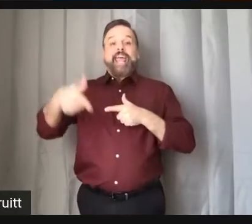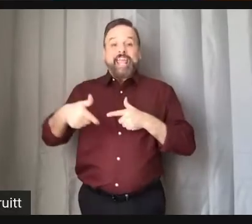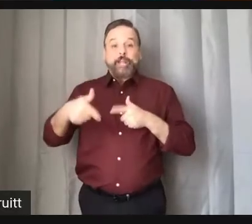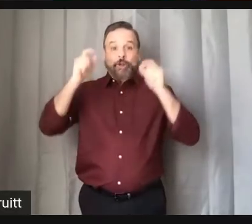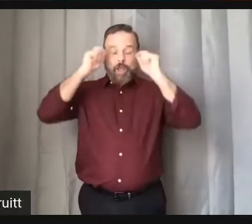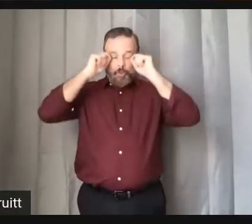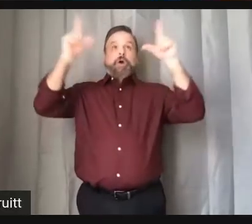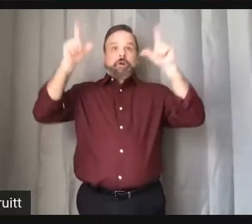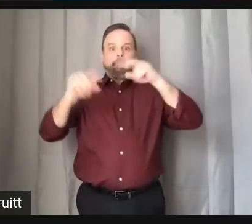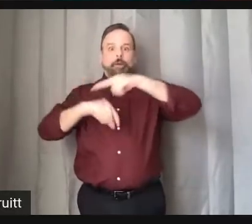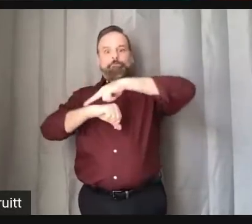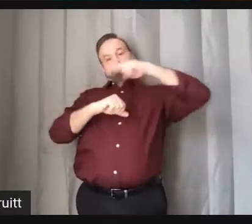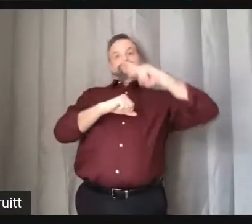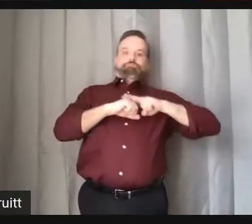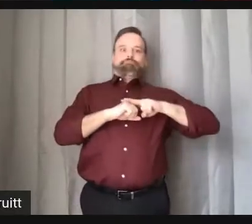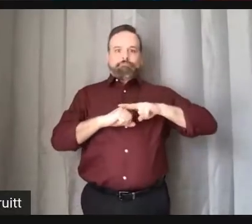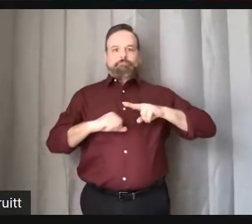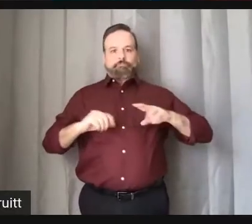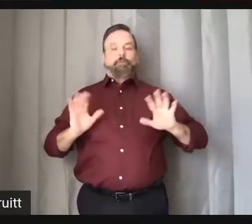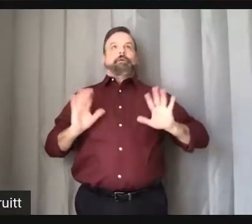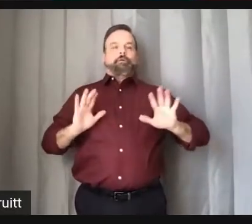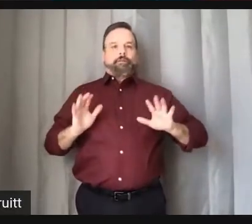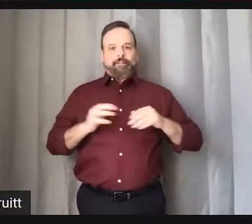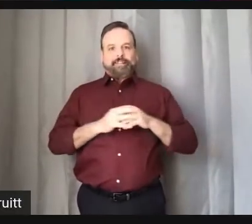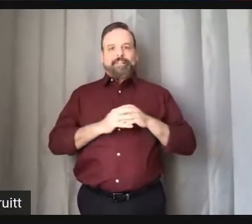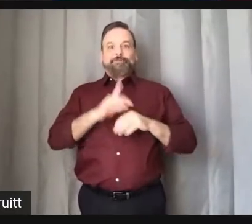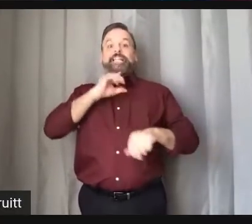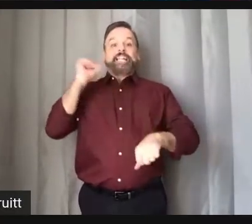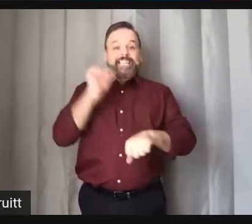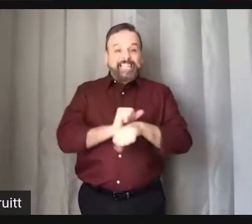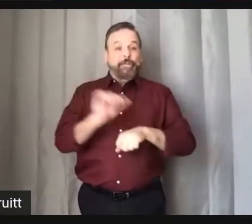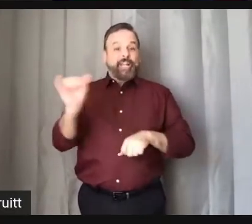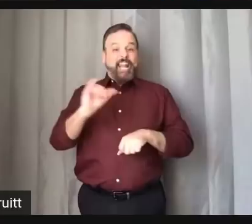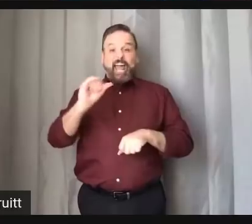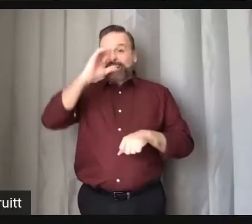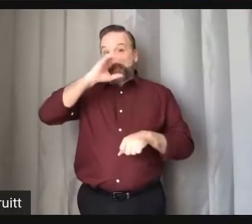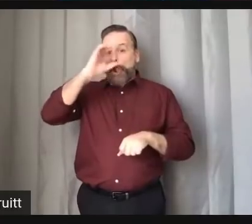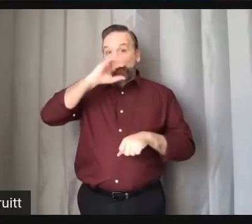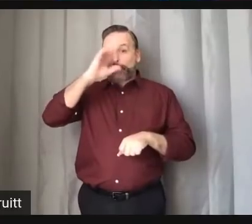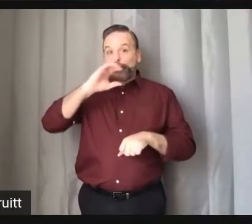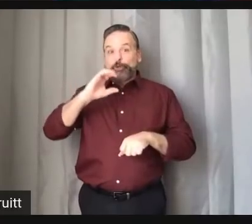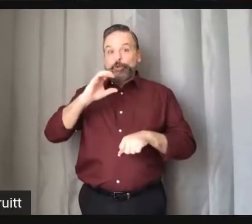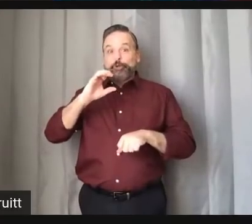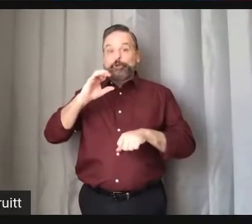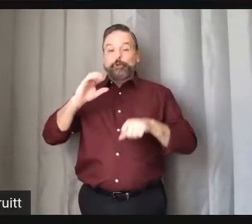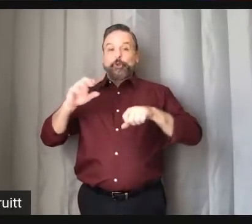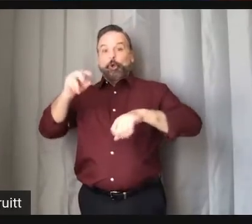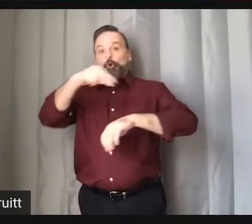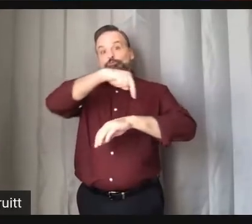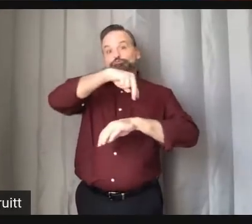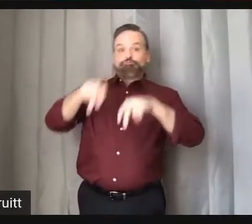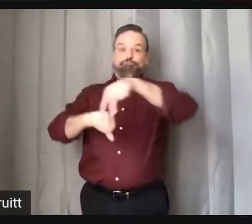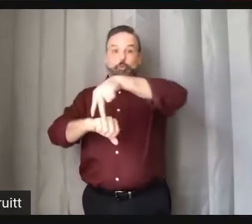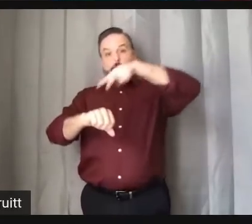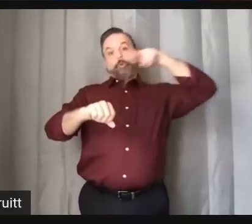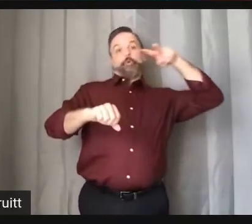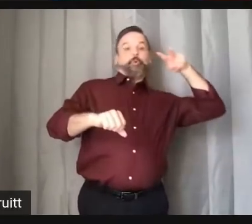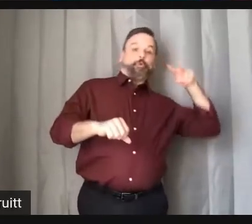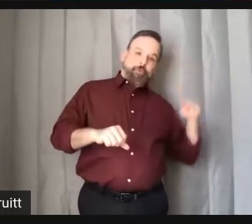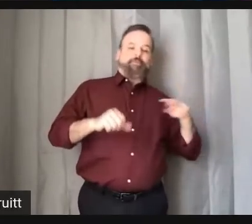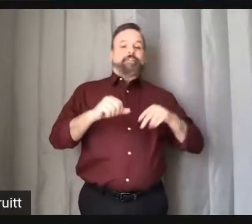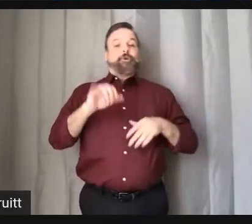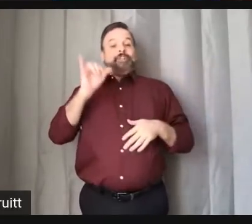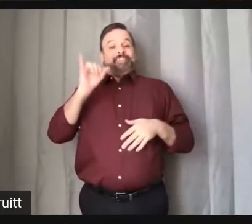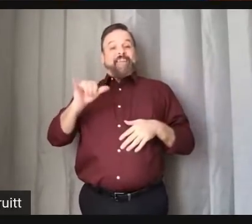feet back and was like, literally like a cartoon. So that is basically my supervillain origin